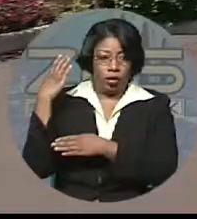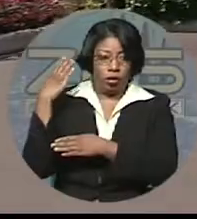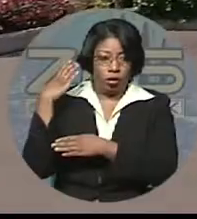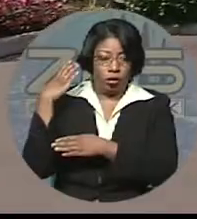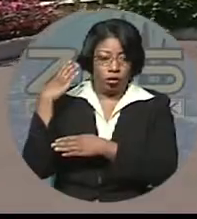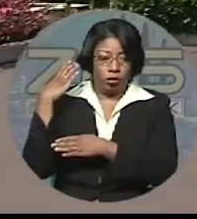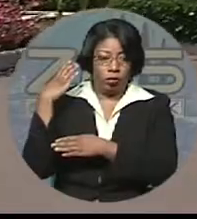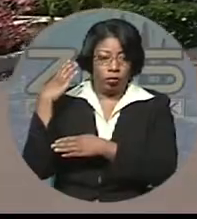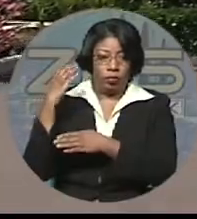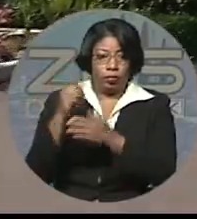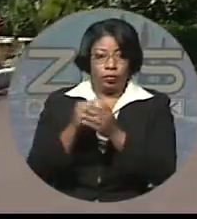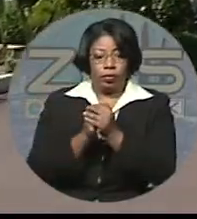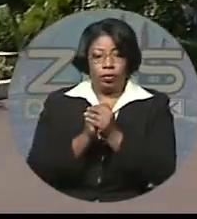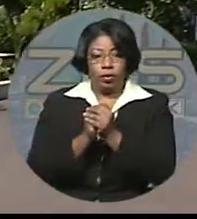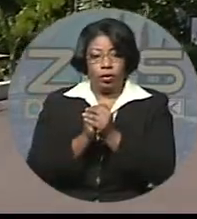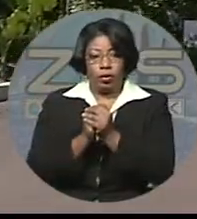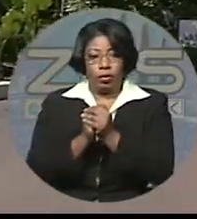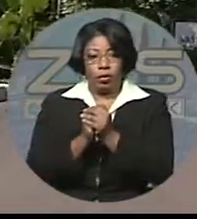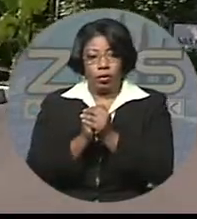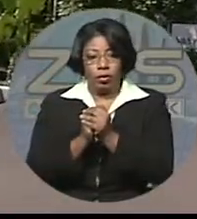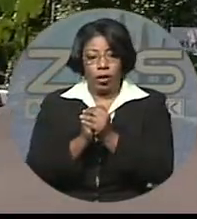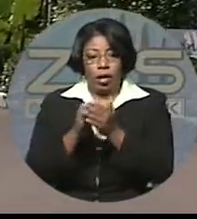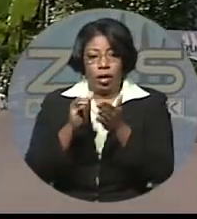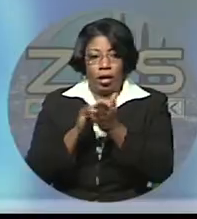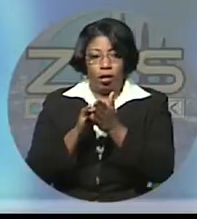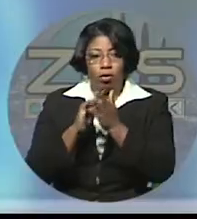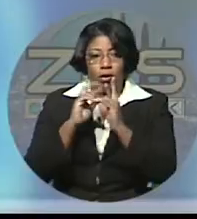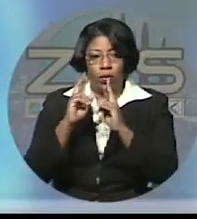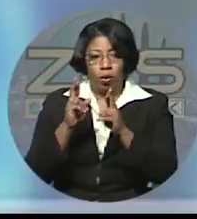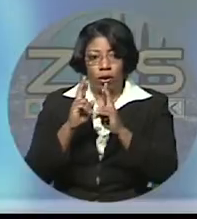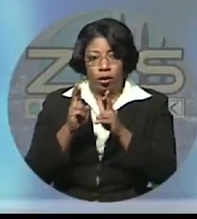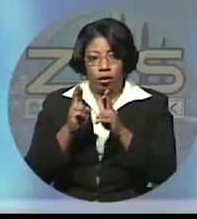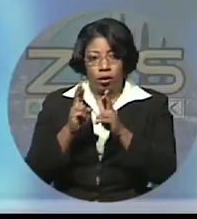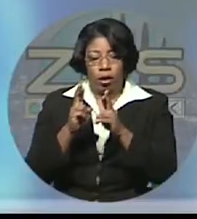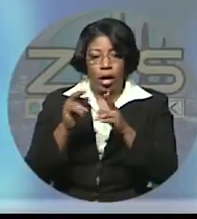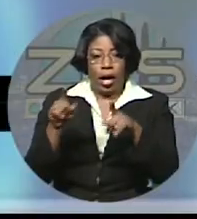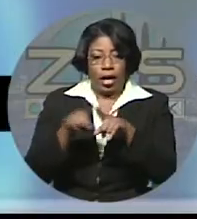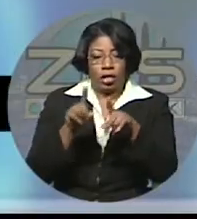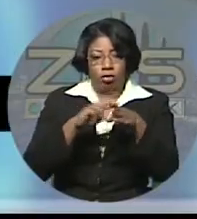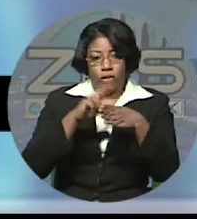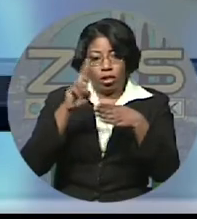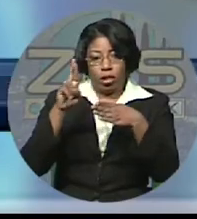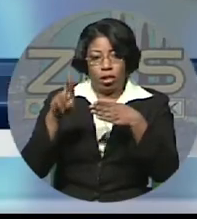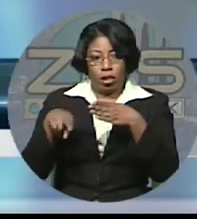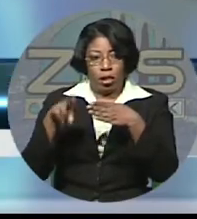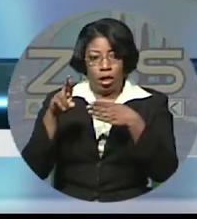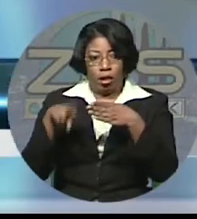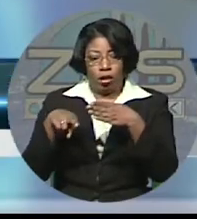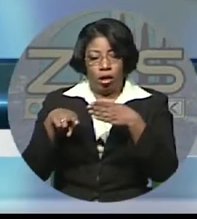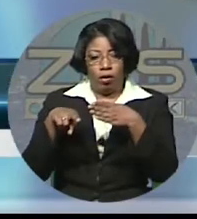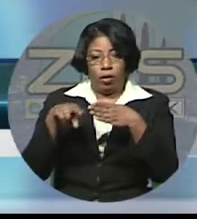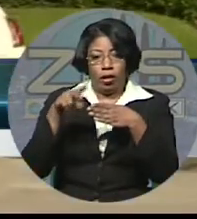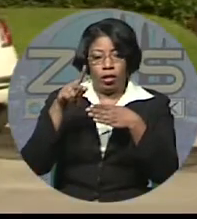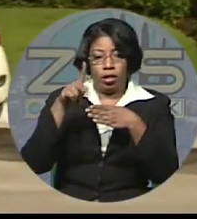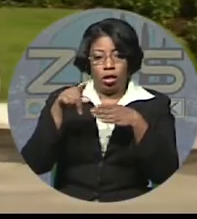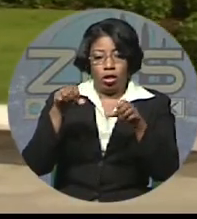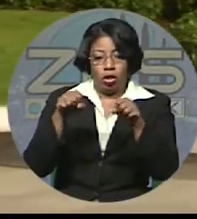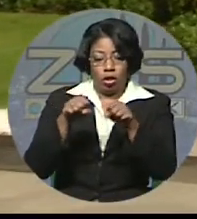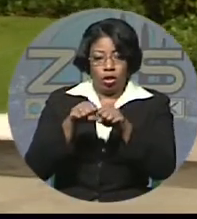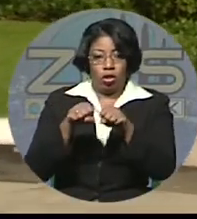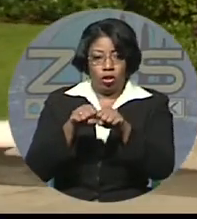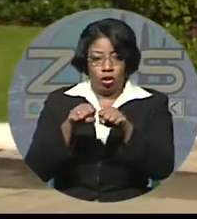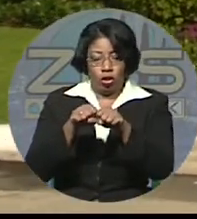enterprise, Vasili International, which reportedly mushroomed as a result of Dr. Vasili's podiatry business.